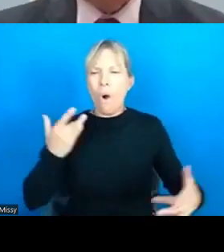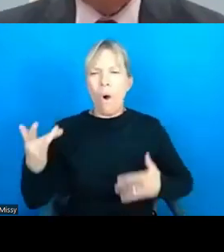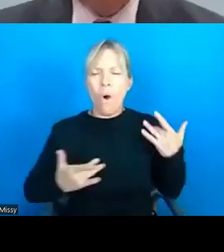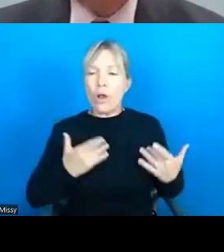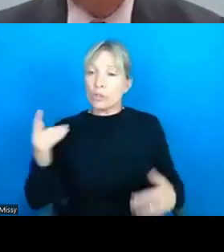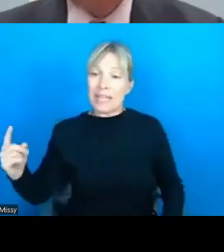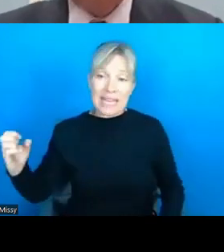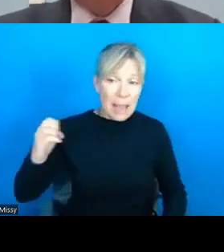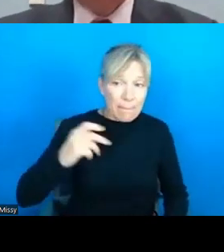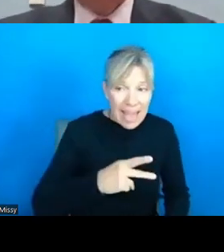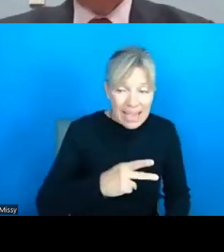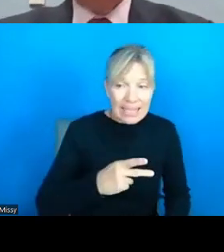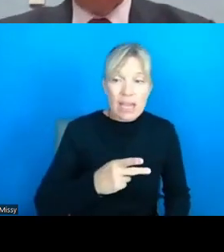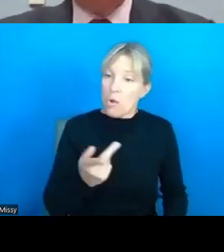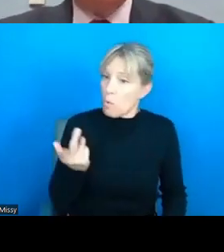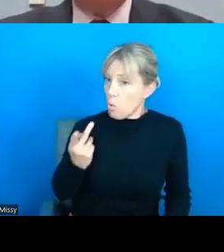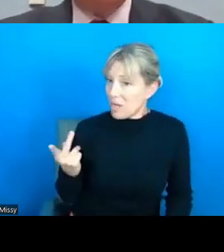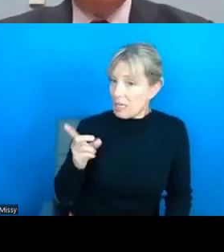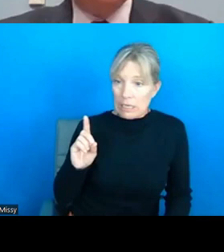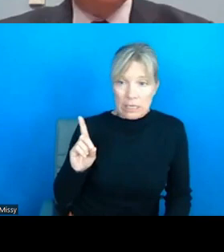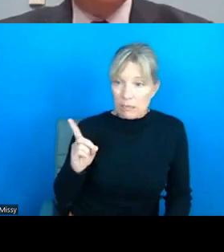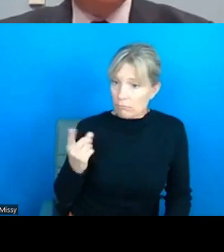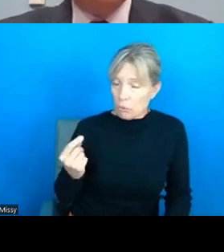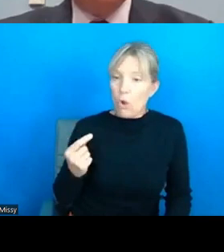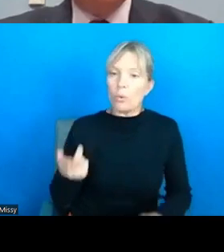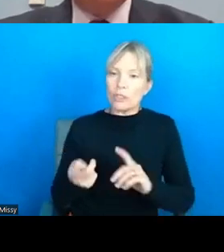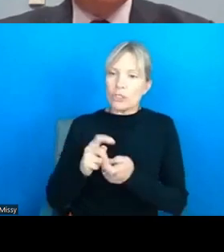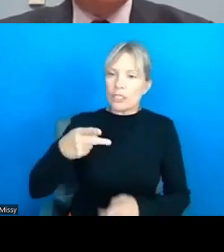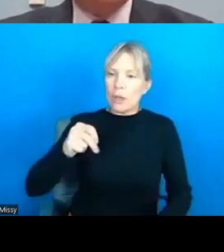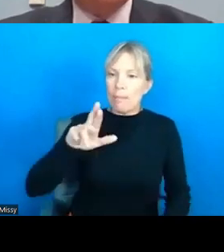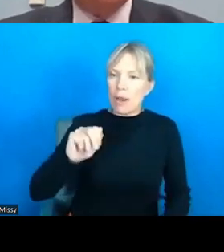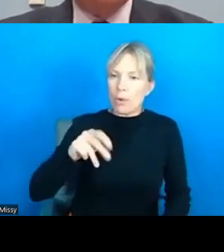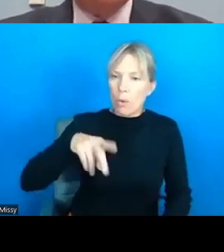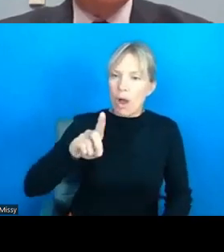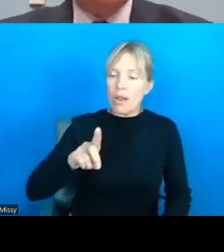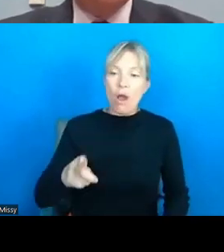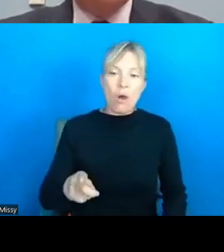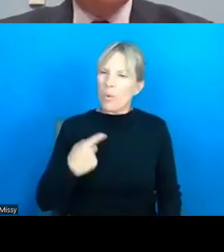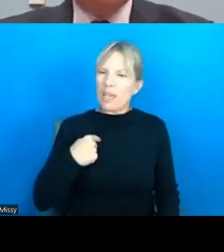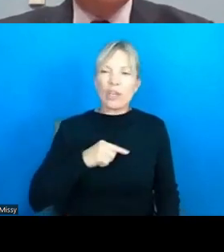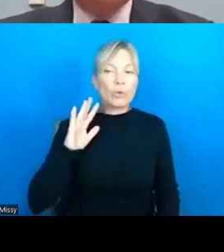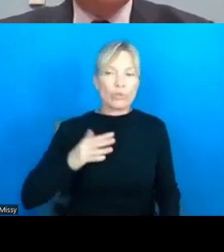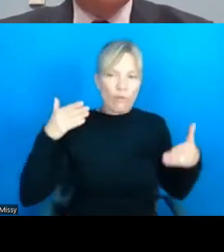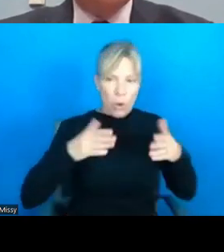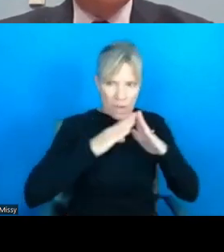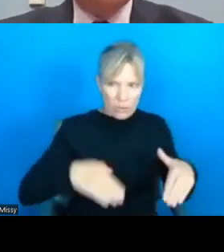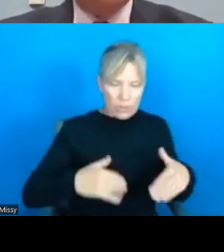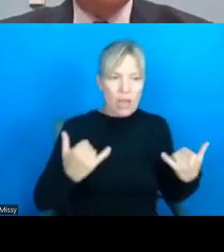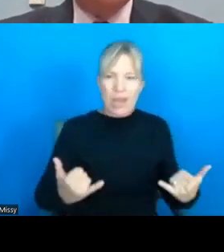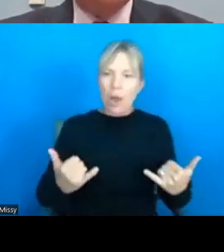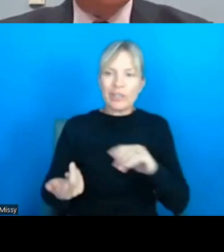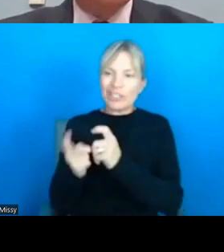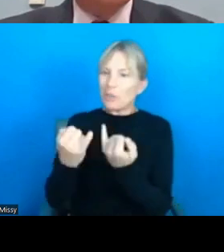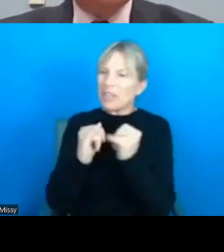came back. And what we did is we changed Paraquad from a housing-focused organization to an